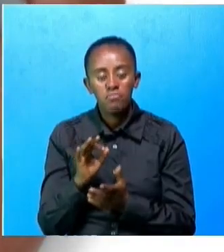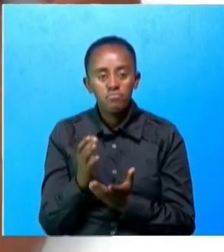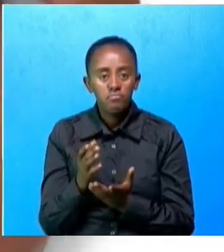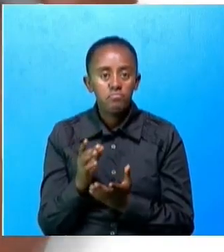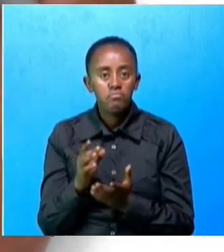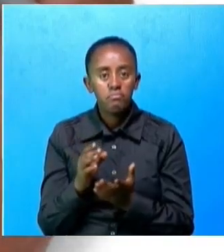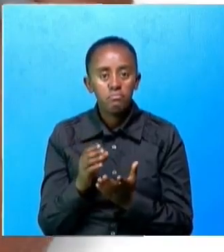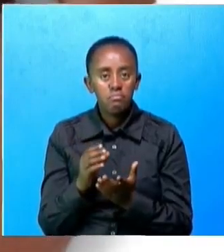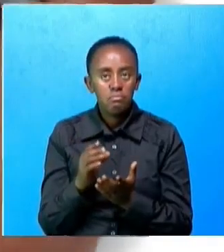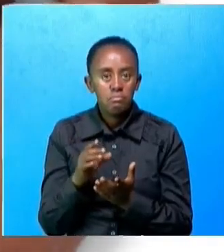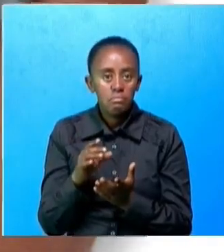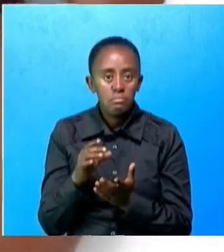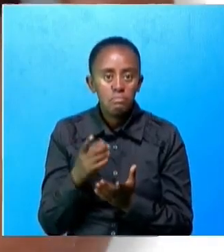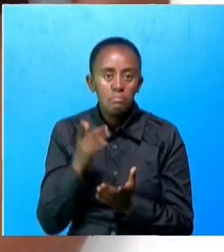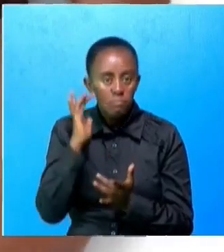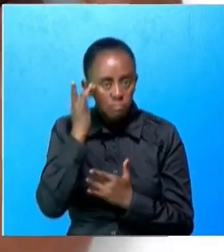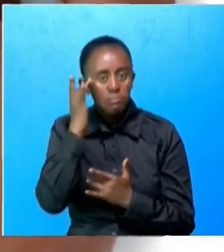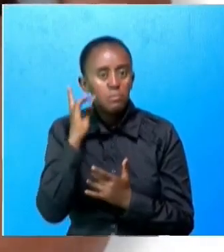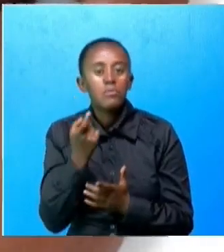sick